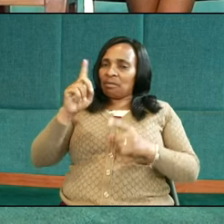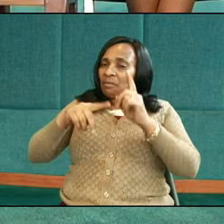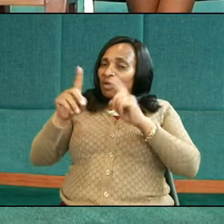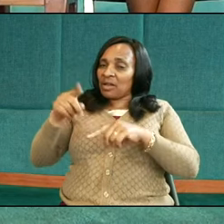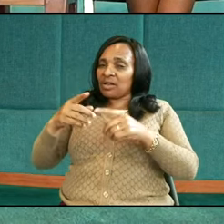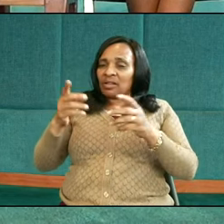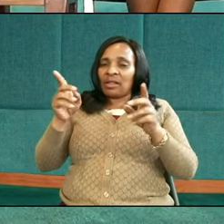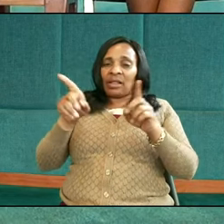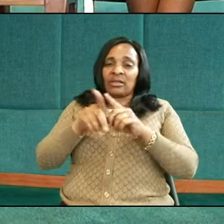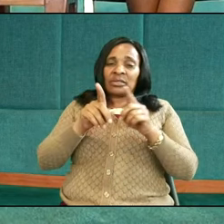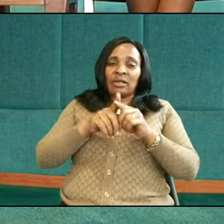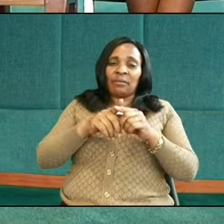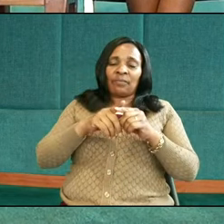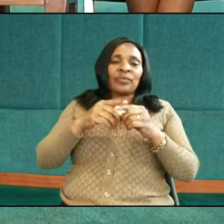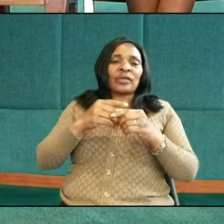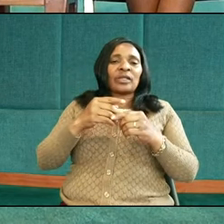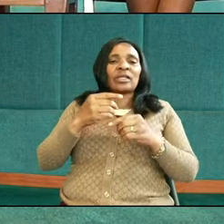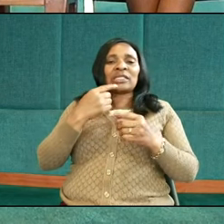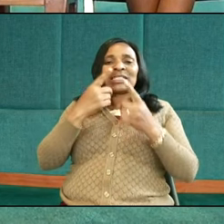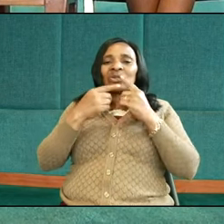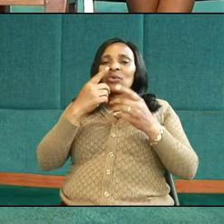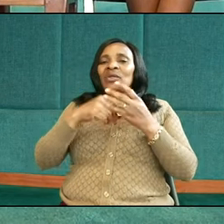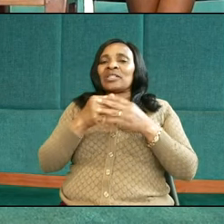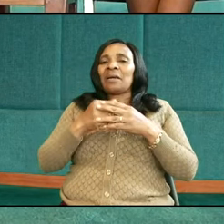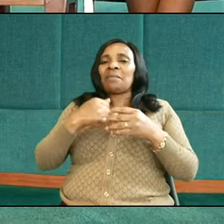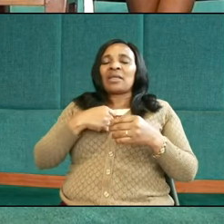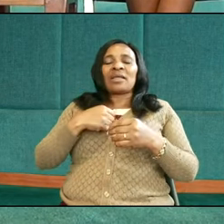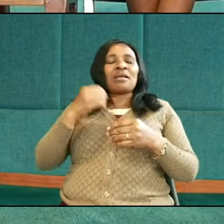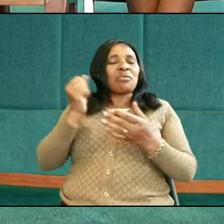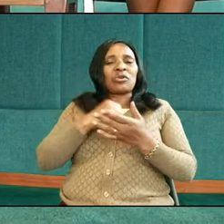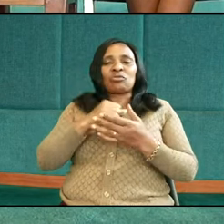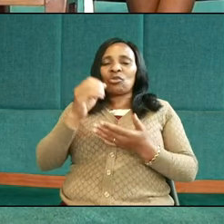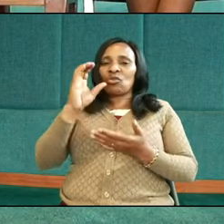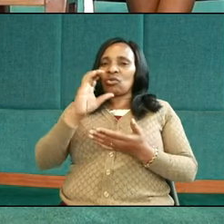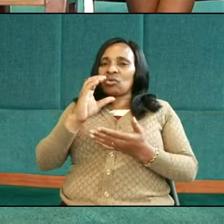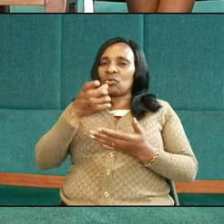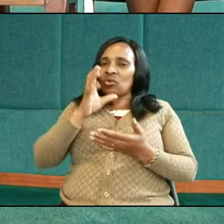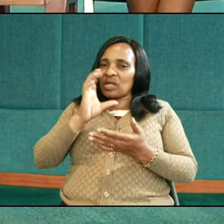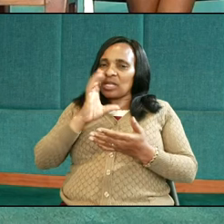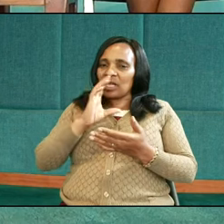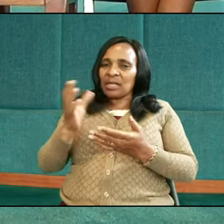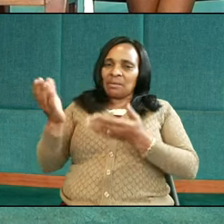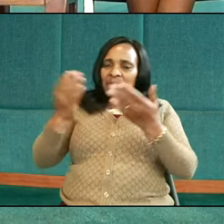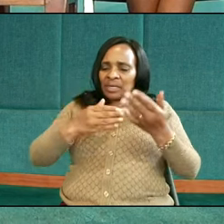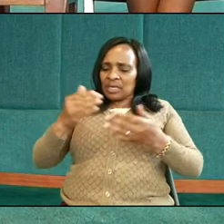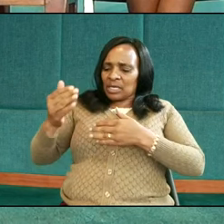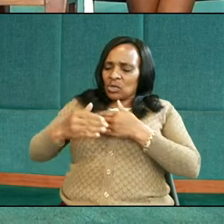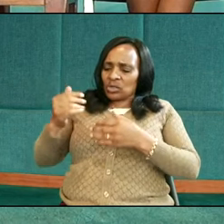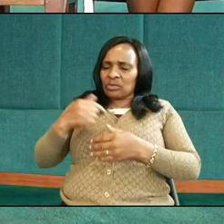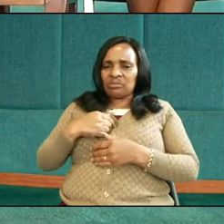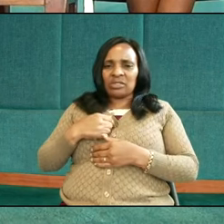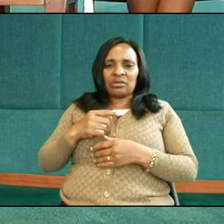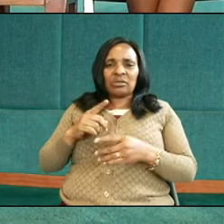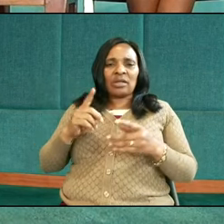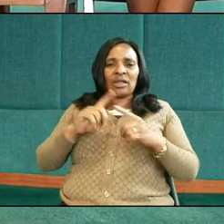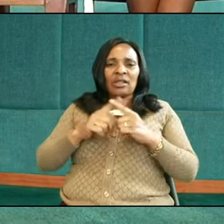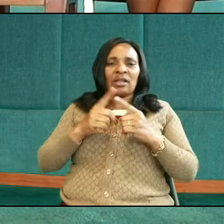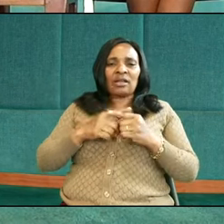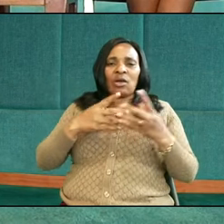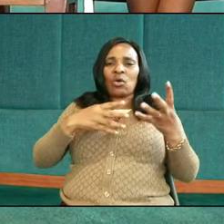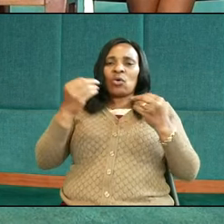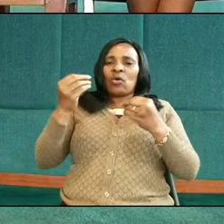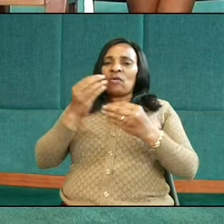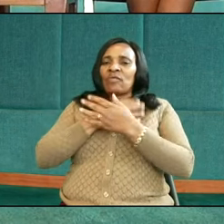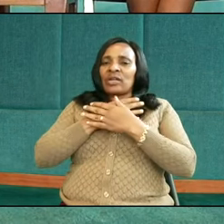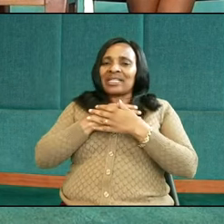start by saying, yeah, me, I don't drink. So don't bring it close to me then. Mm. I probably go to my friends and tell